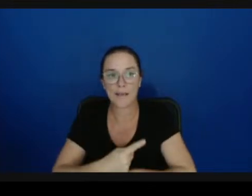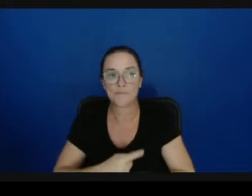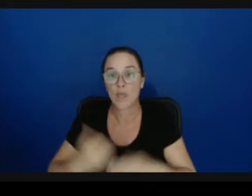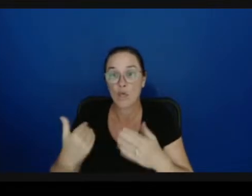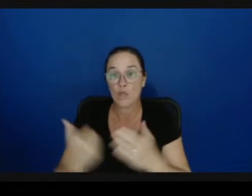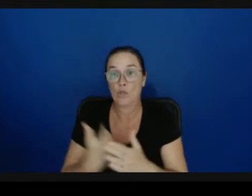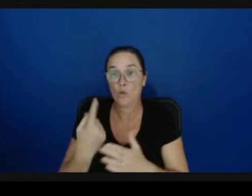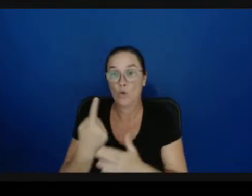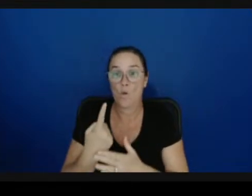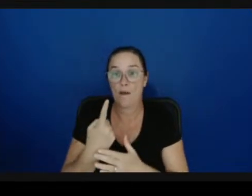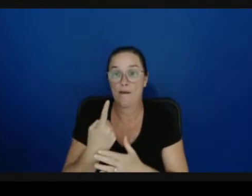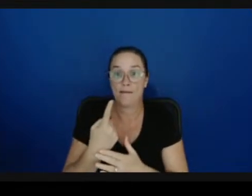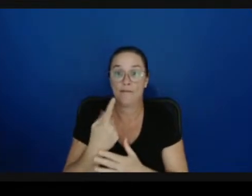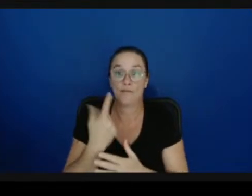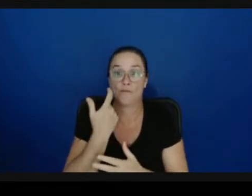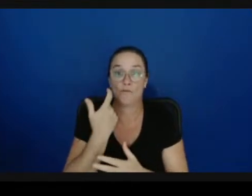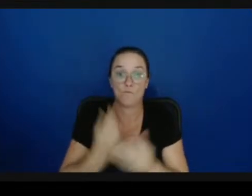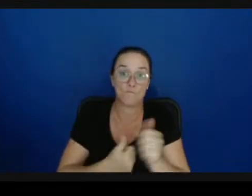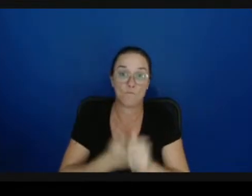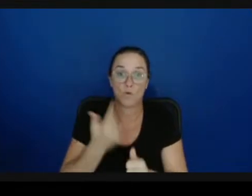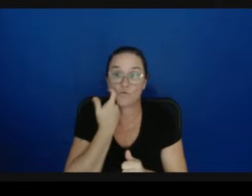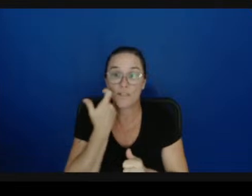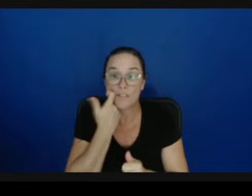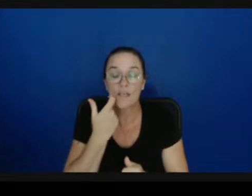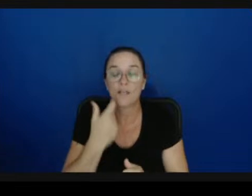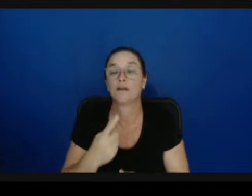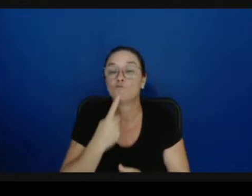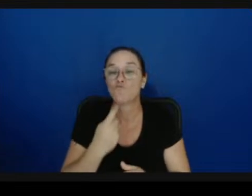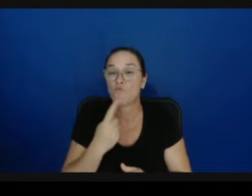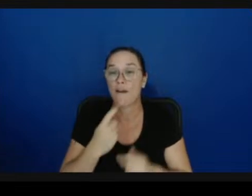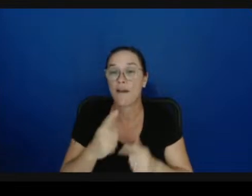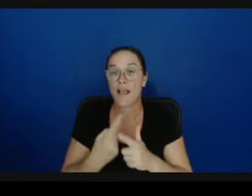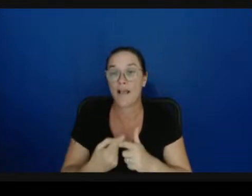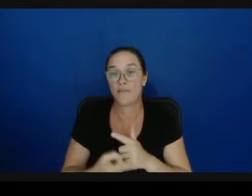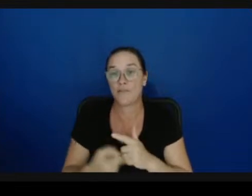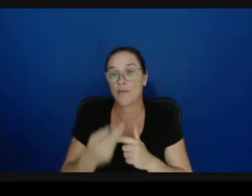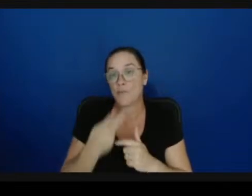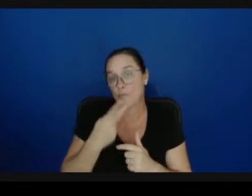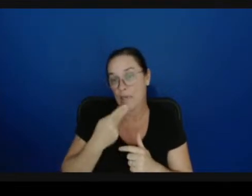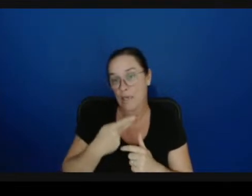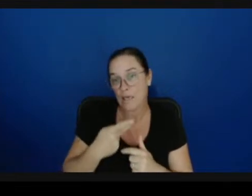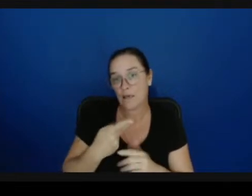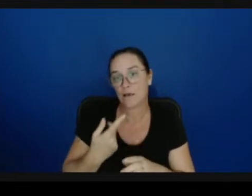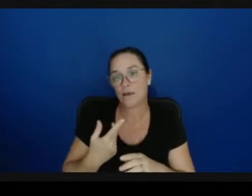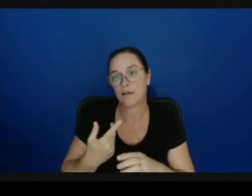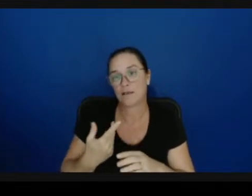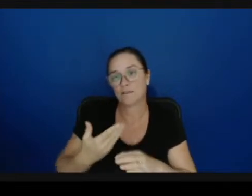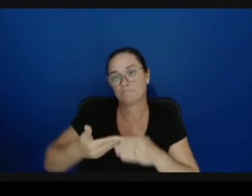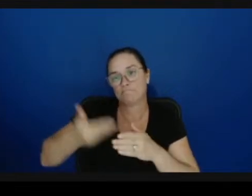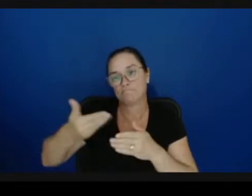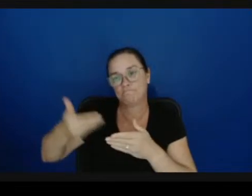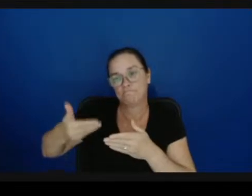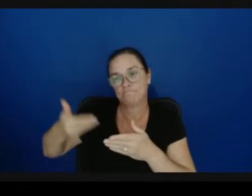pink color, salmon color for the slightly older iterations. So from that's where we got this map